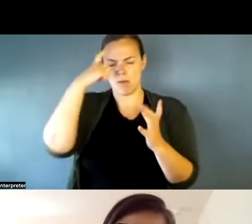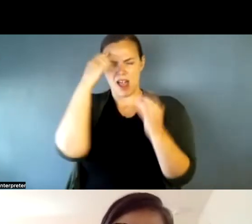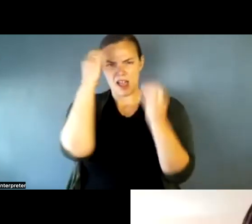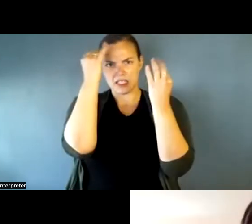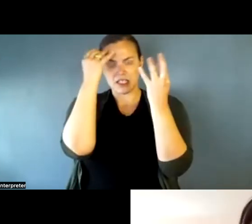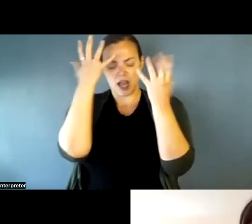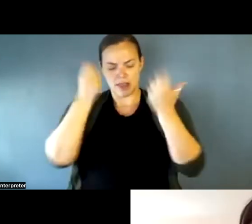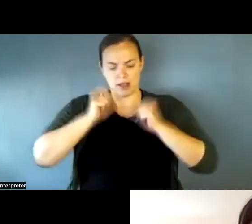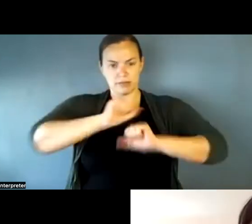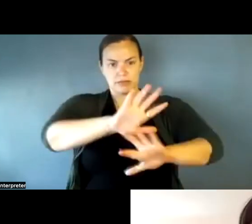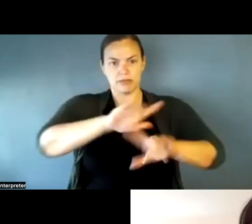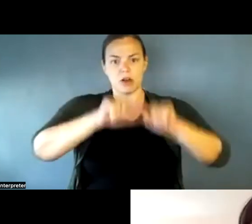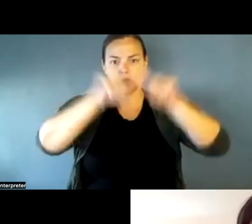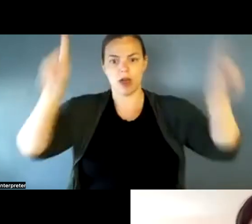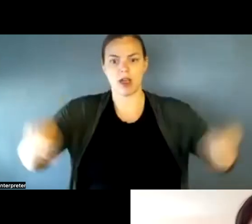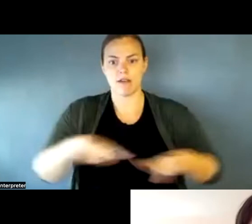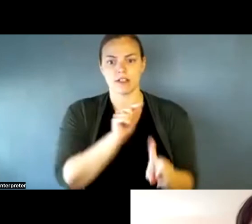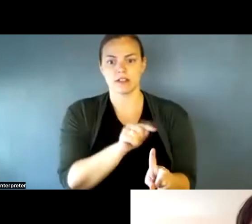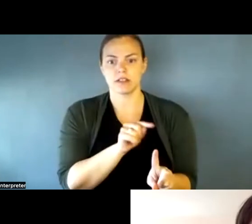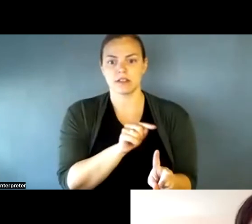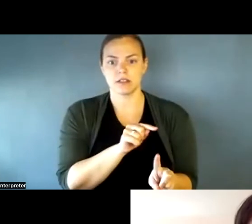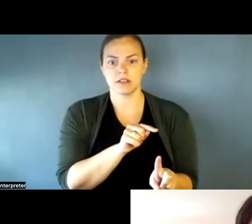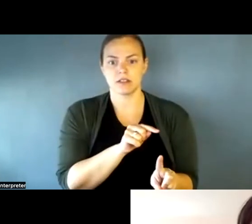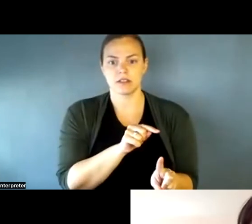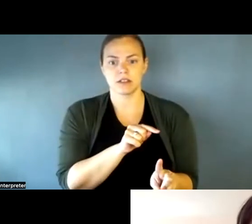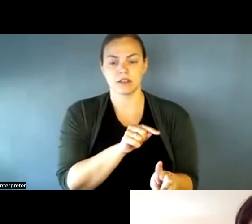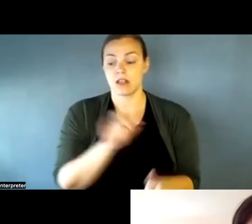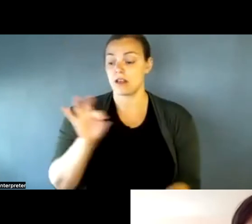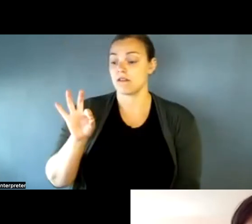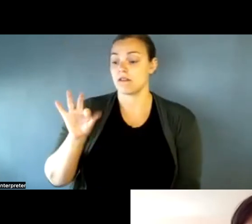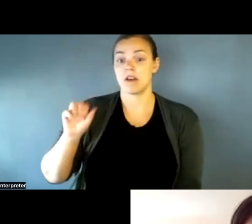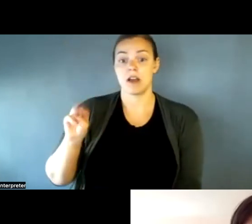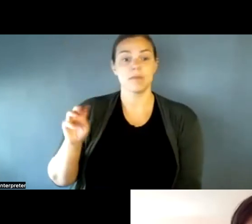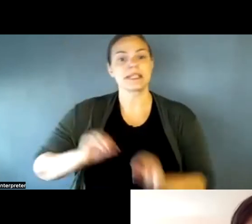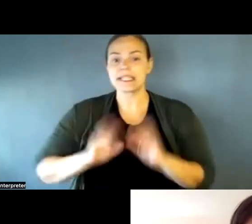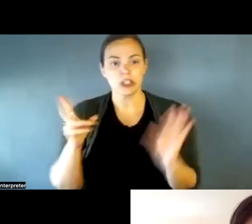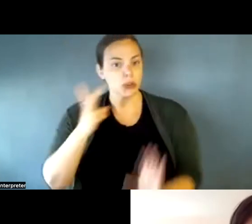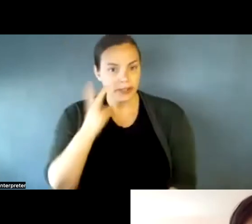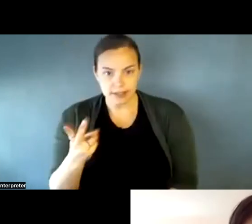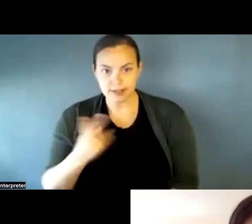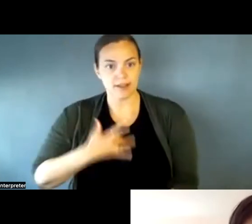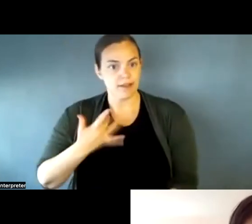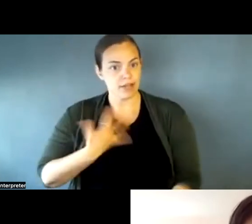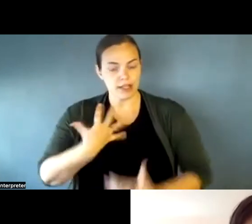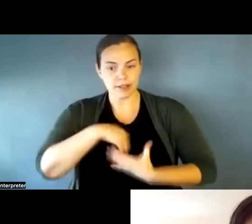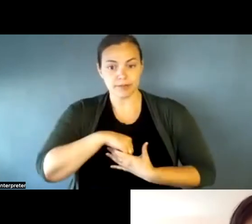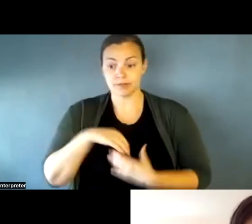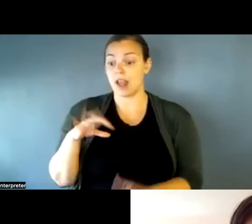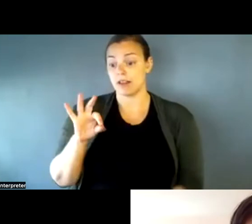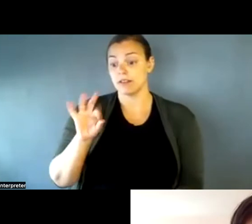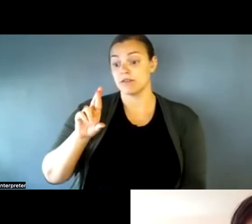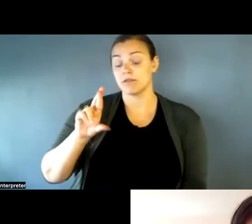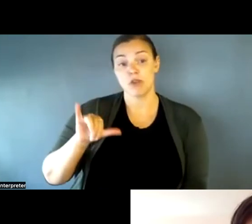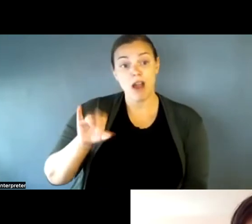this canvas. And in this case, in the Frye's exhibits, it's coming out in a lot of these things. And the Frye family,